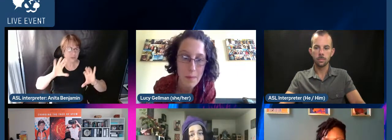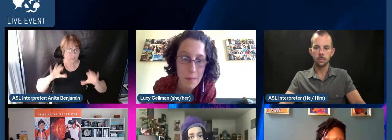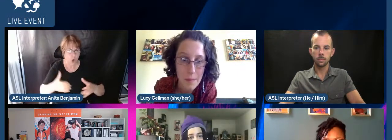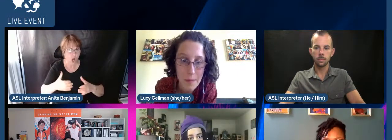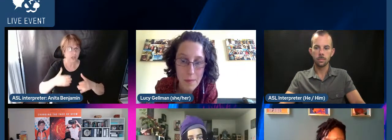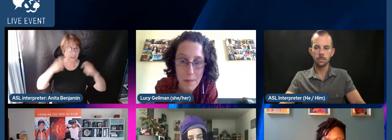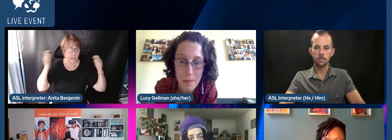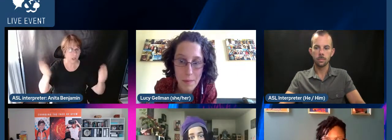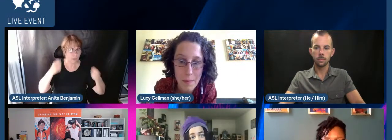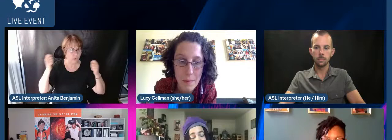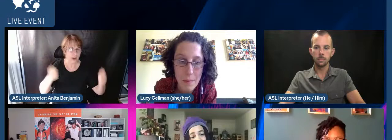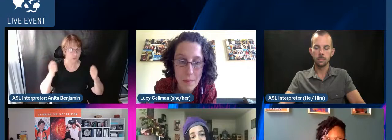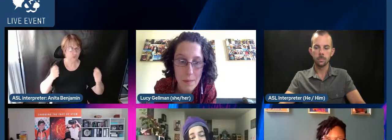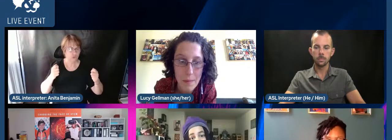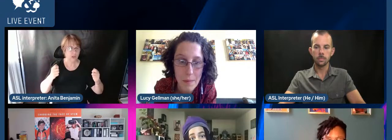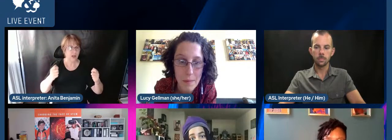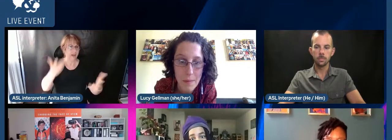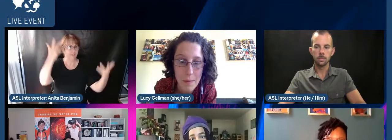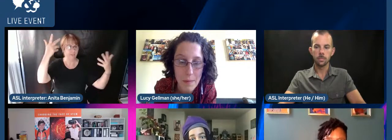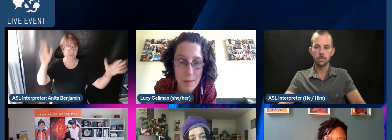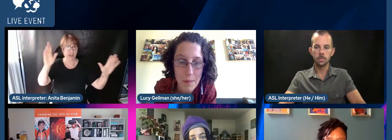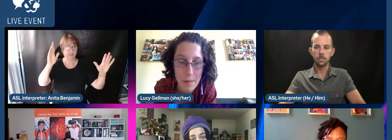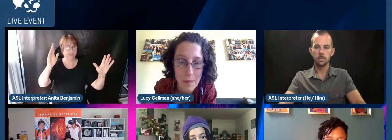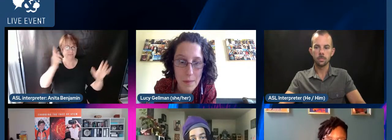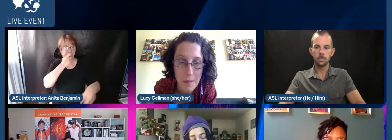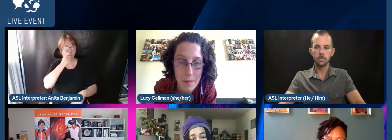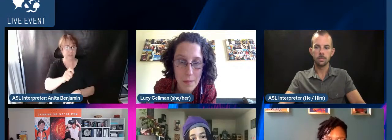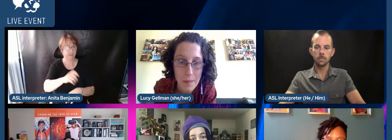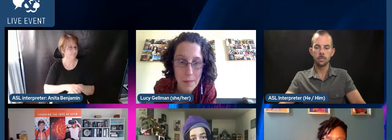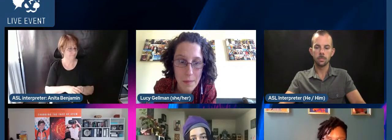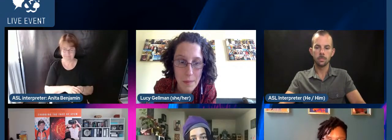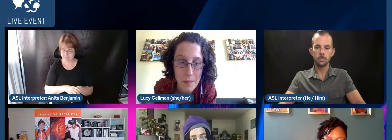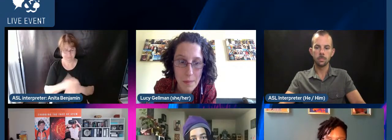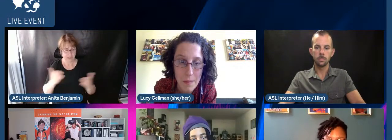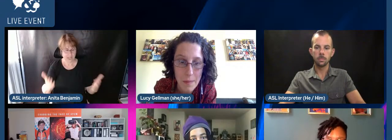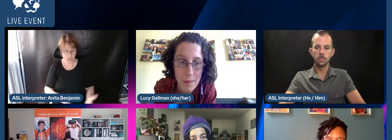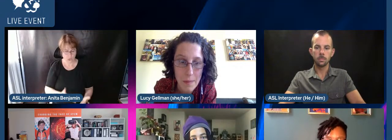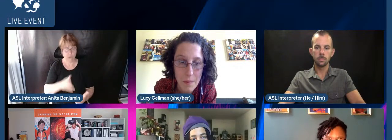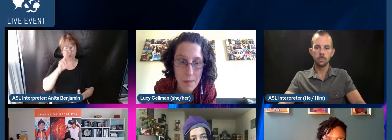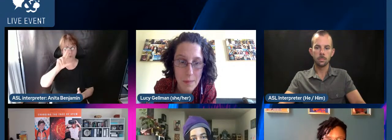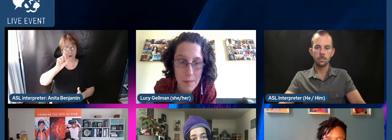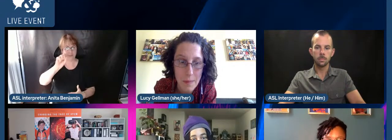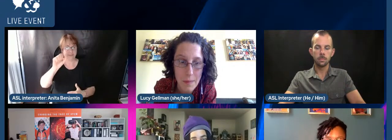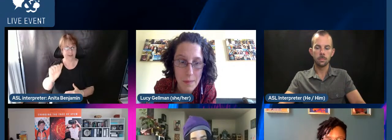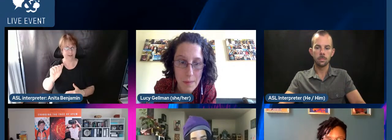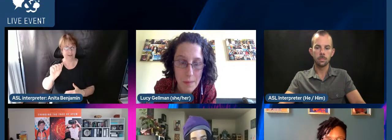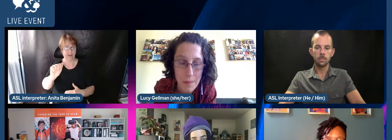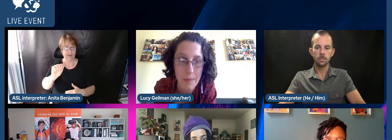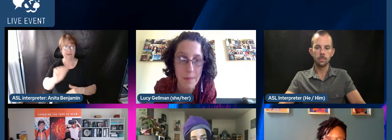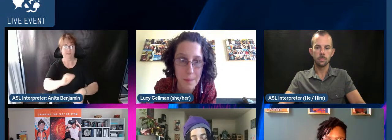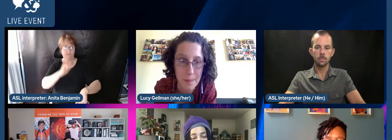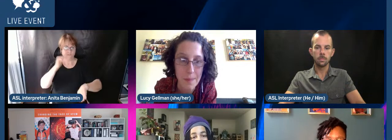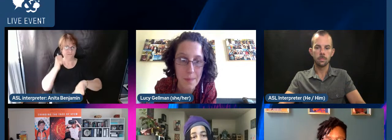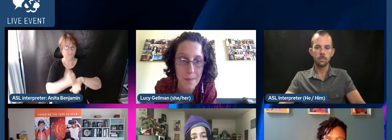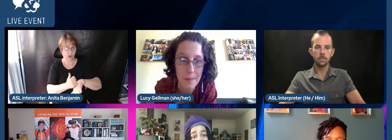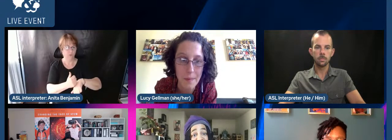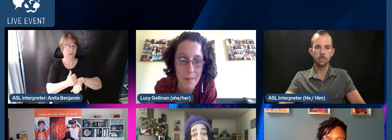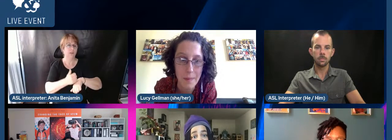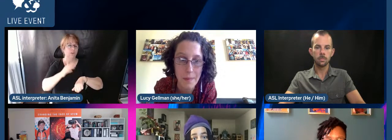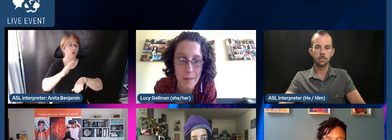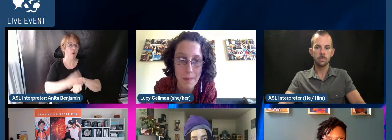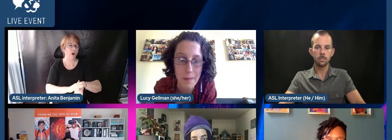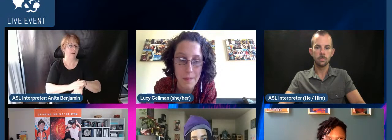don't have weeds anymore. This is the United States. It was founded on slavery. We